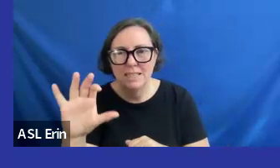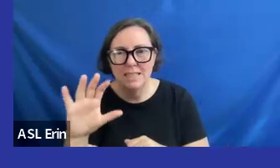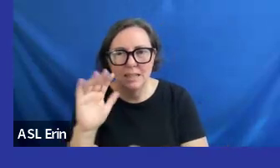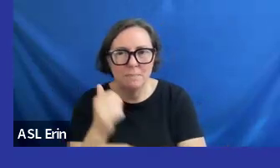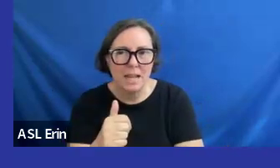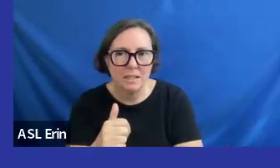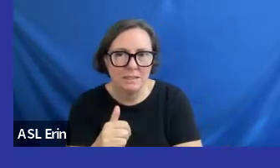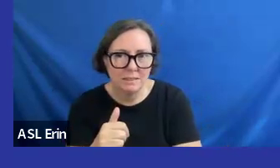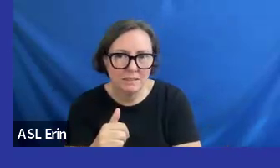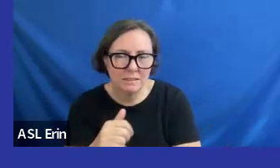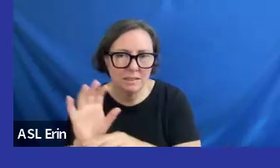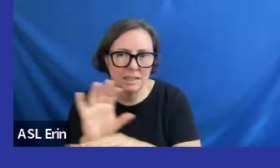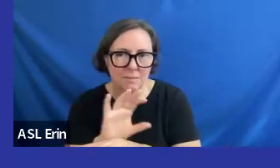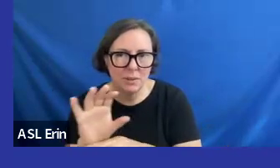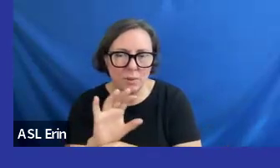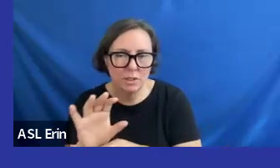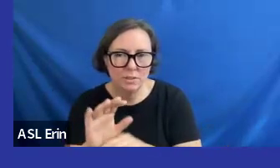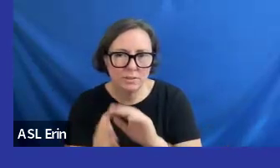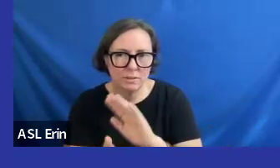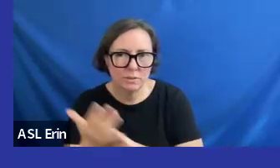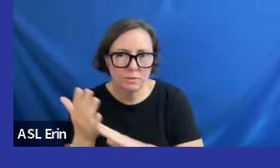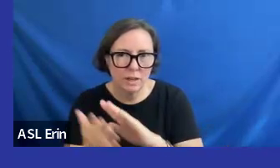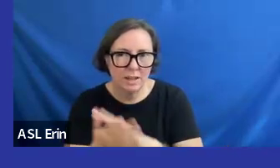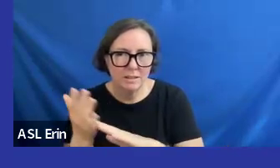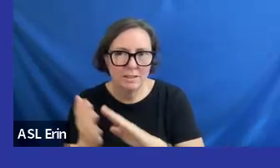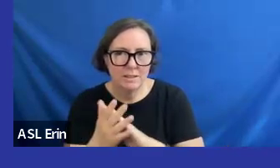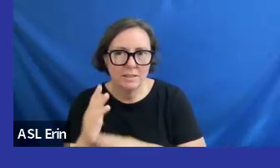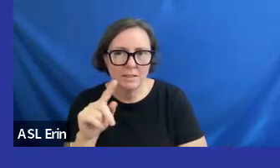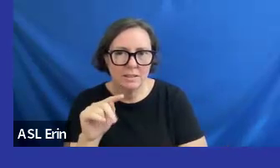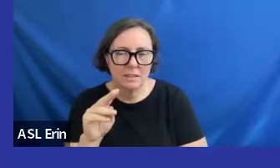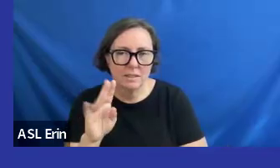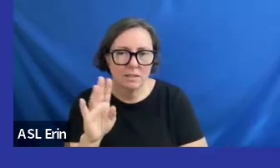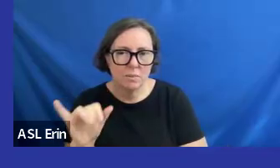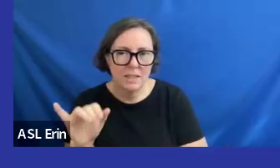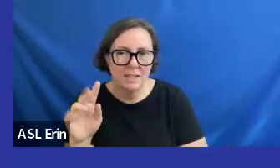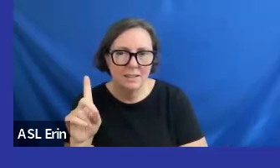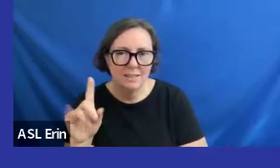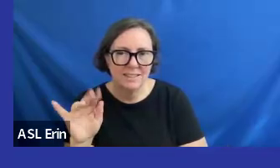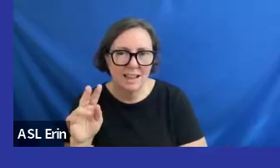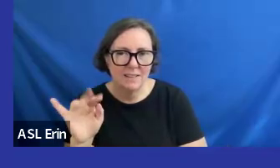PC-based computers that happen to run like a Tobii Dynavox